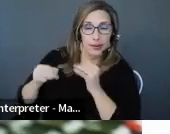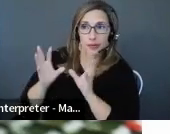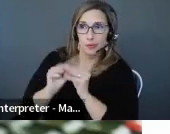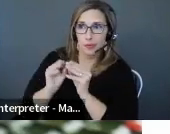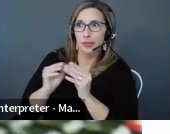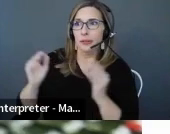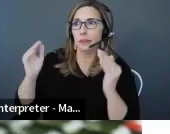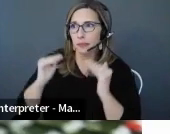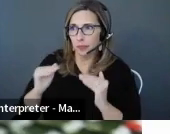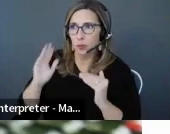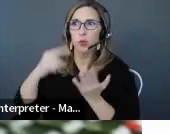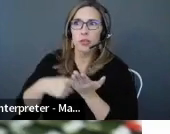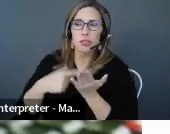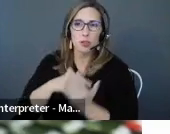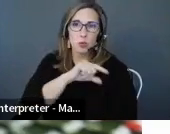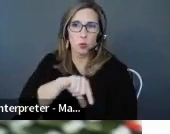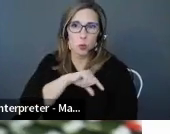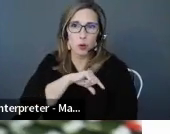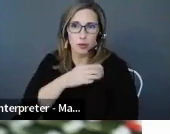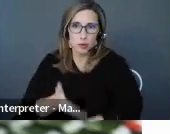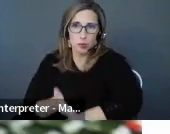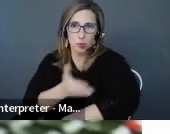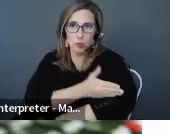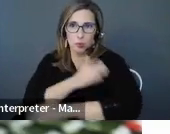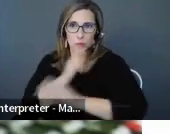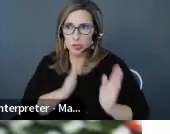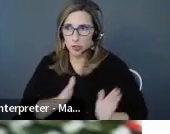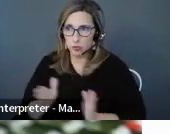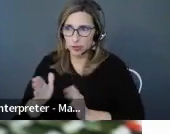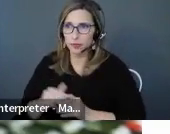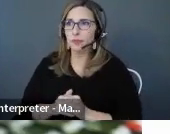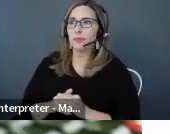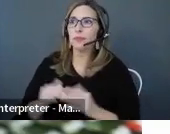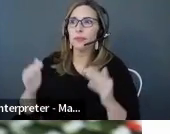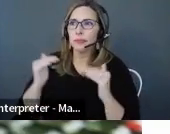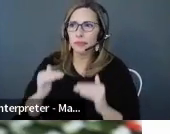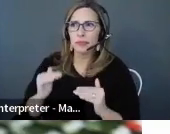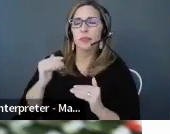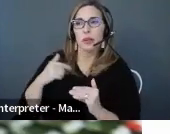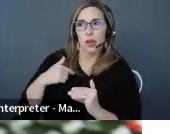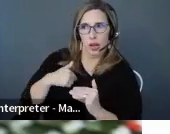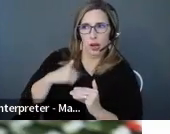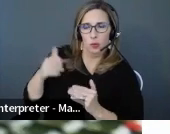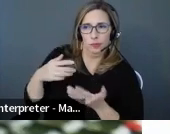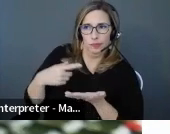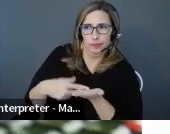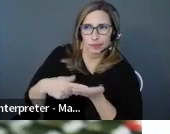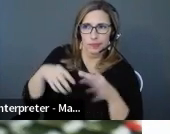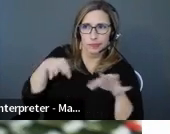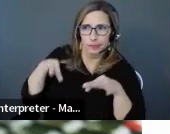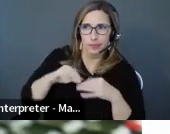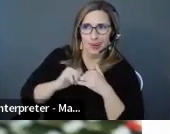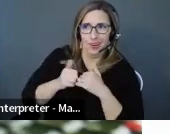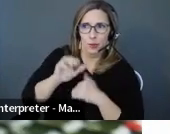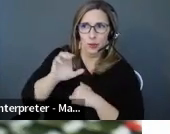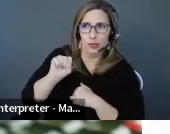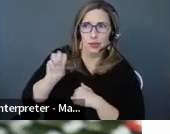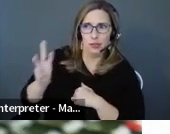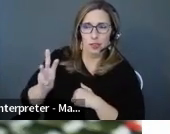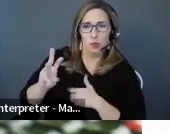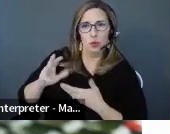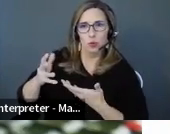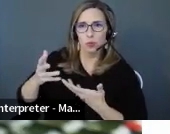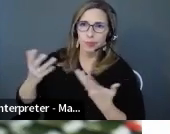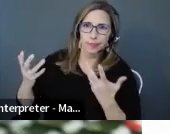improvement strategy, and I will be discussing how the CSW interacts with other disability service